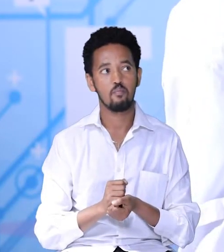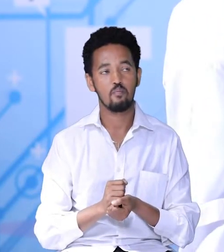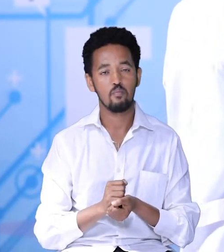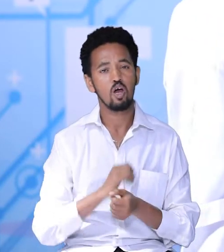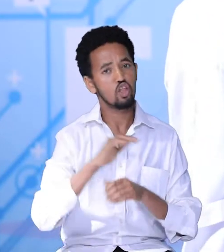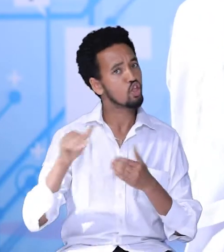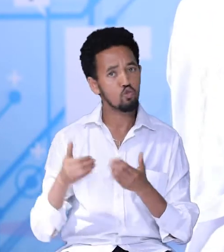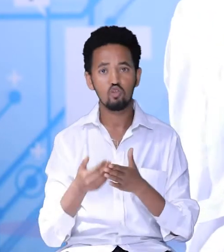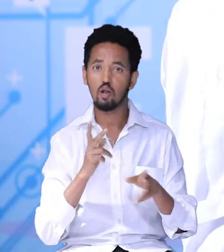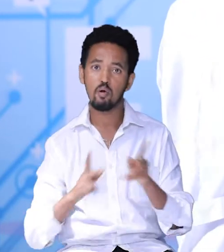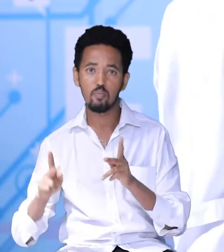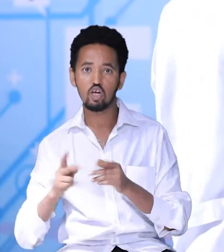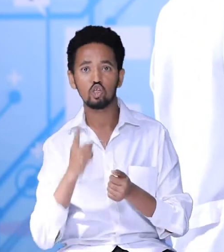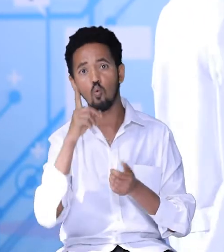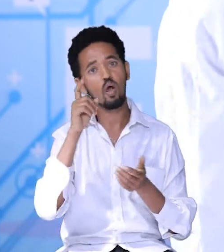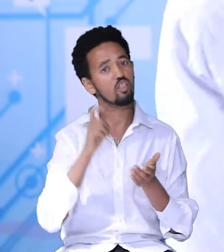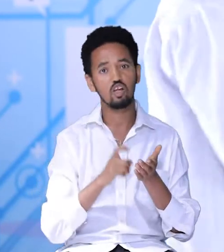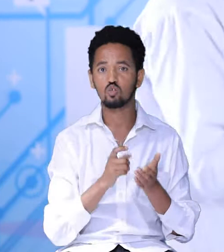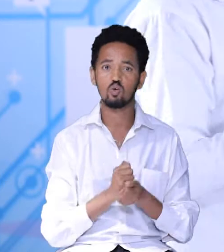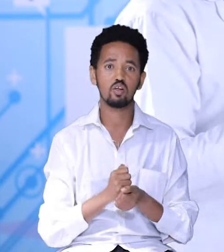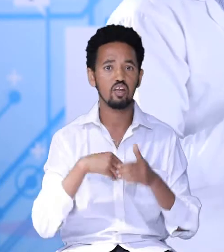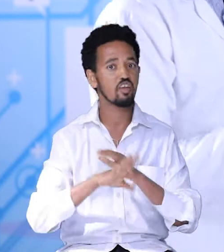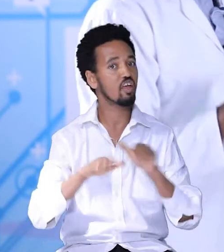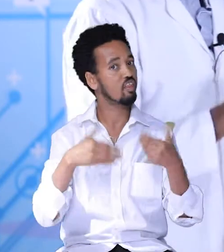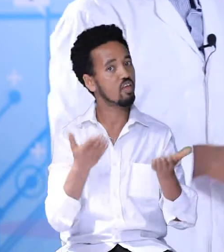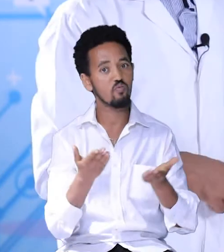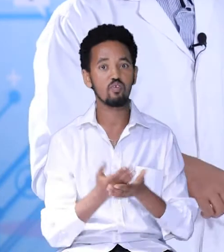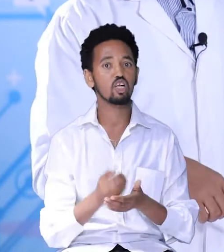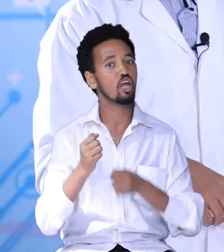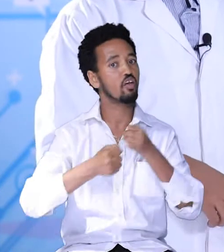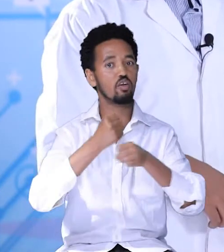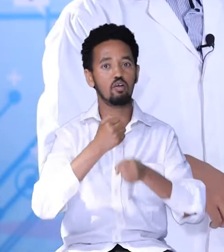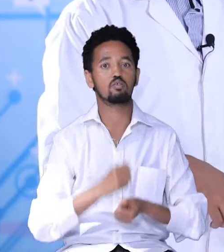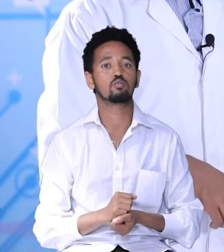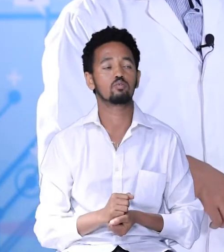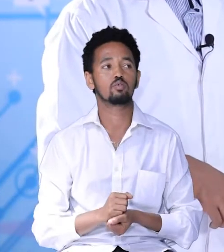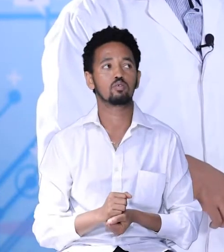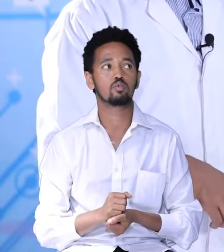a total population of 1000 in a given year.